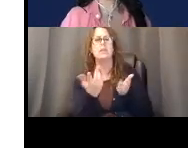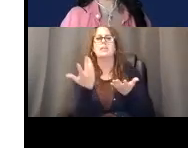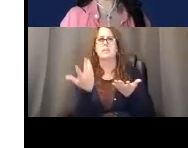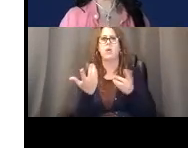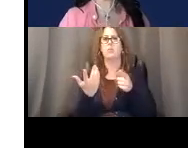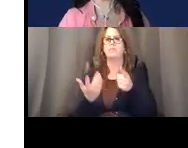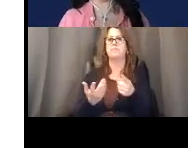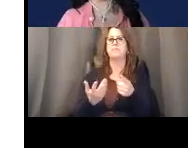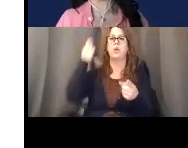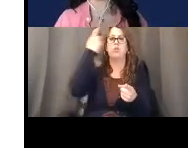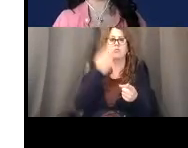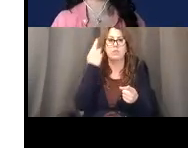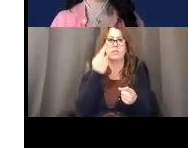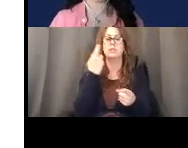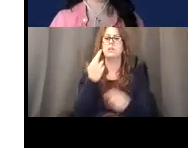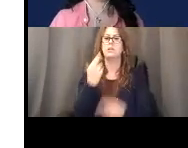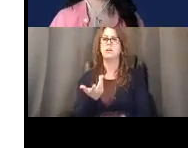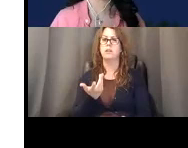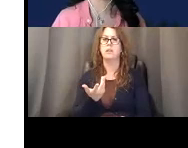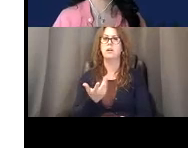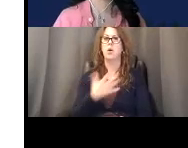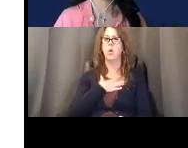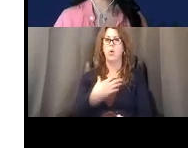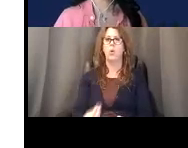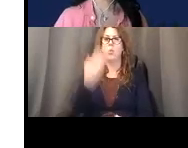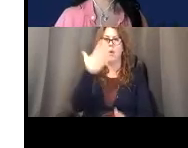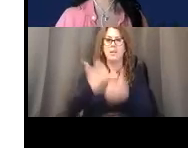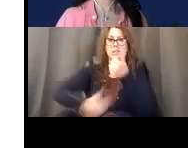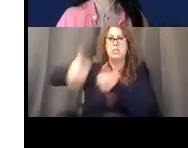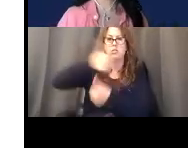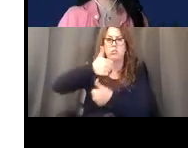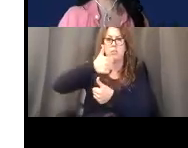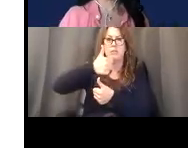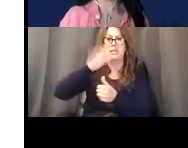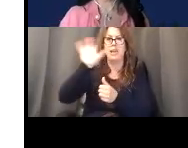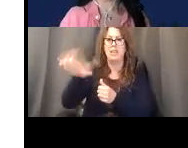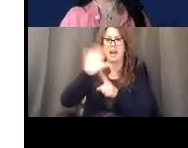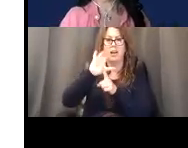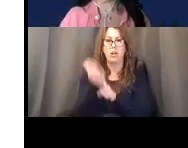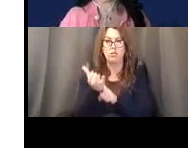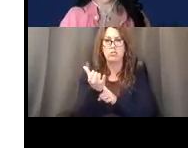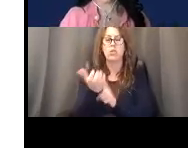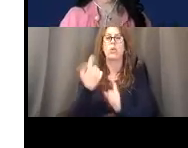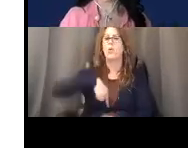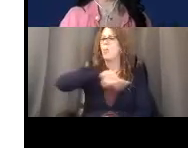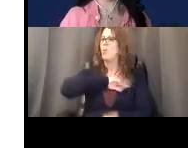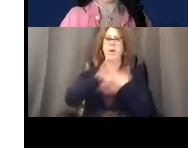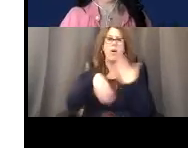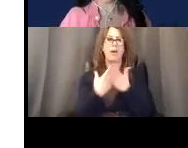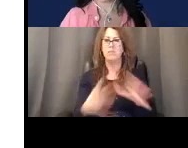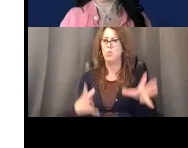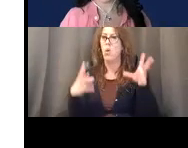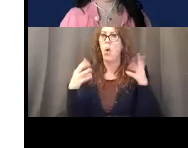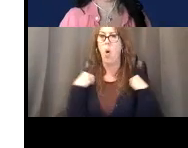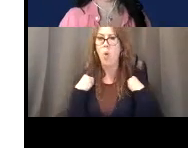And so why we lift up white supremacy culture is because this is actually something that we all have to own, right? We all